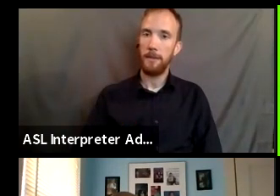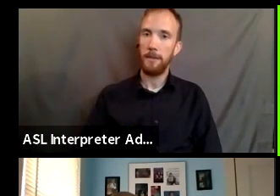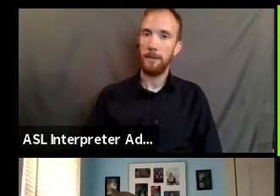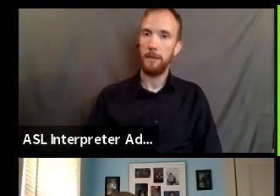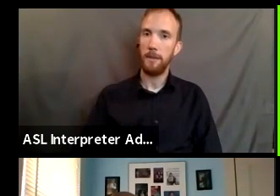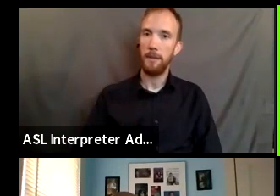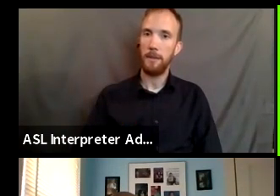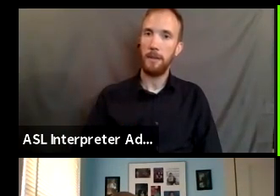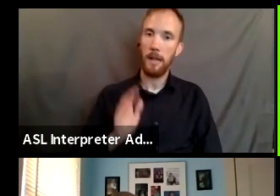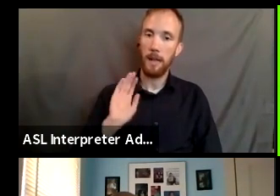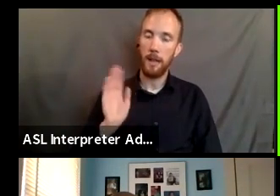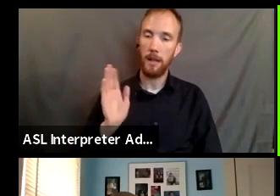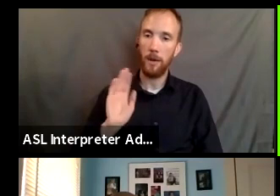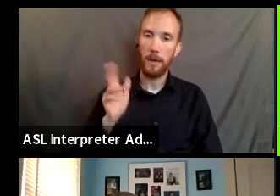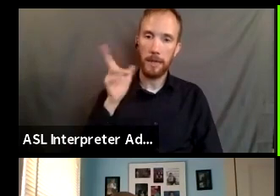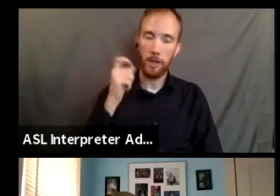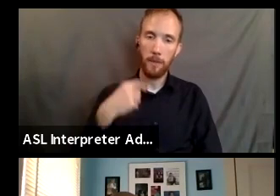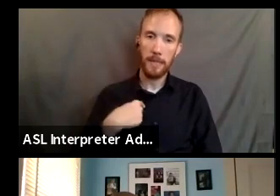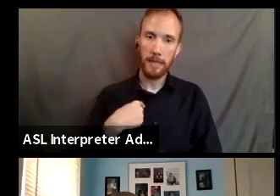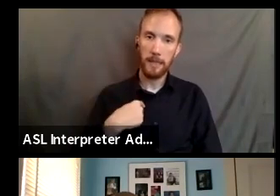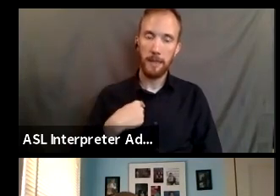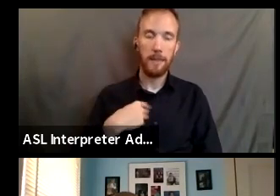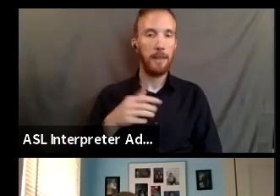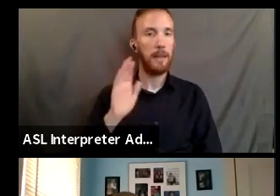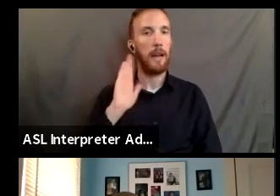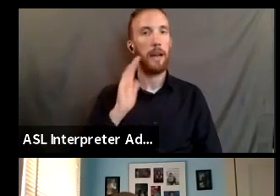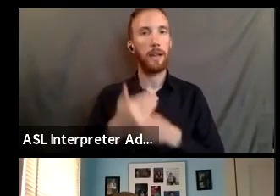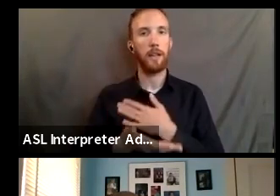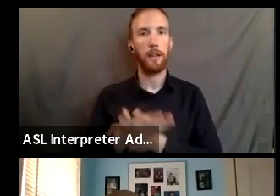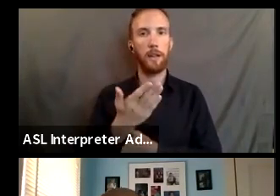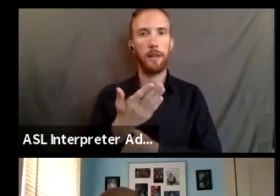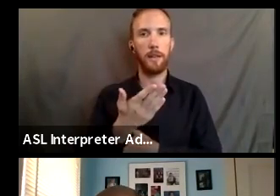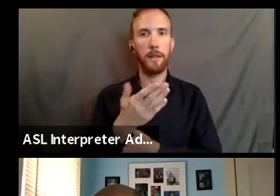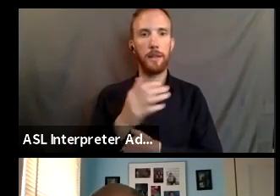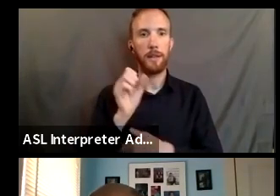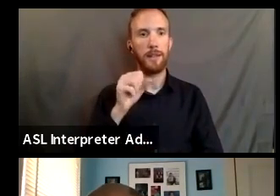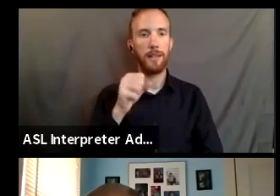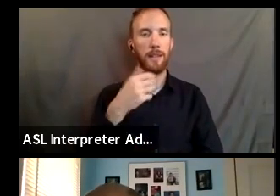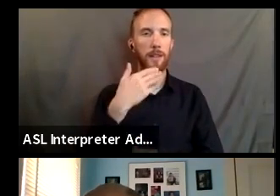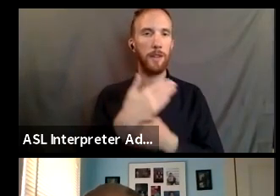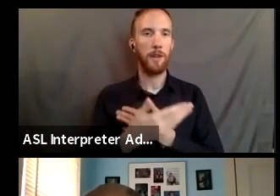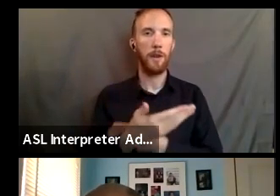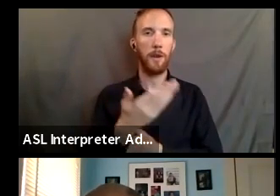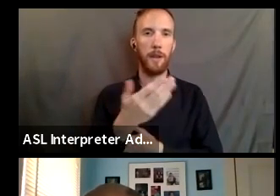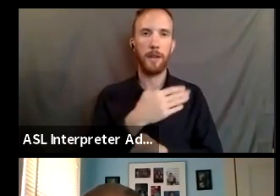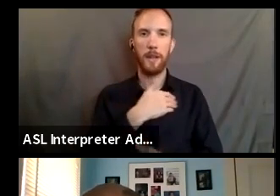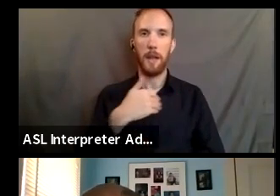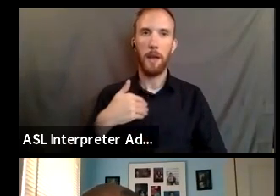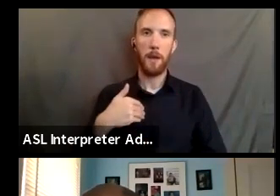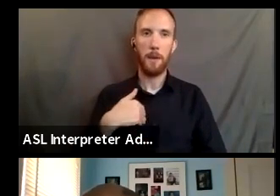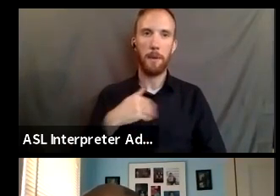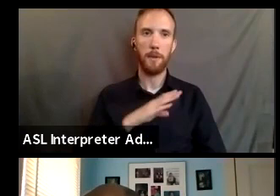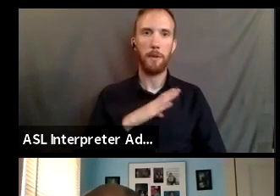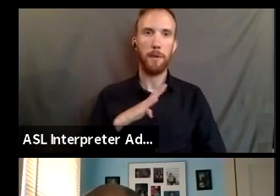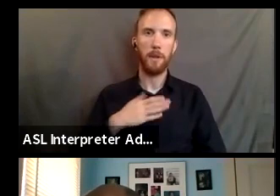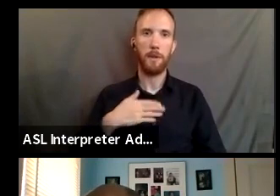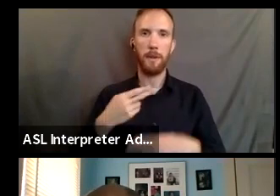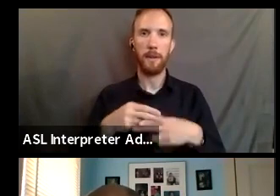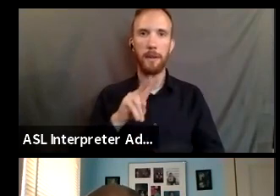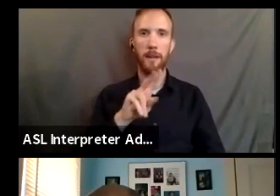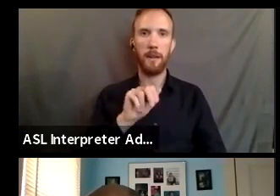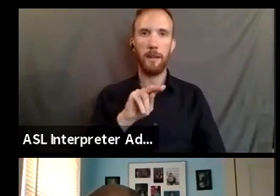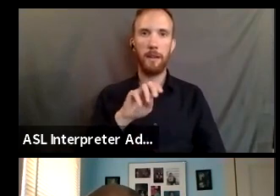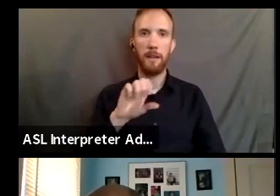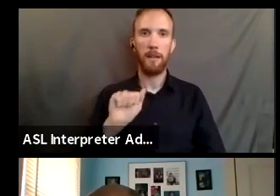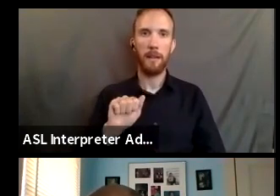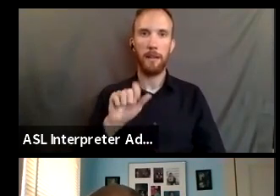hello miss lopez can you hear me hi good morning good morning members of the board good morning members of the board my name is vanessa lucrez of